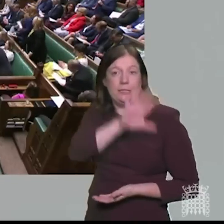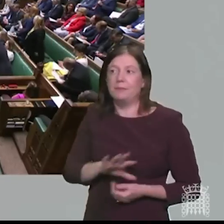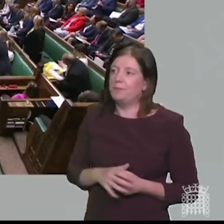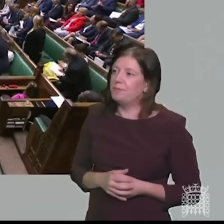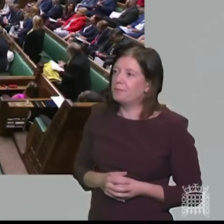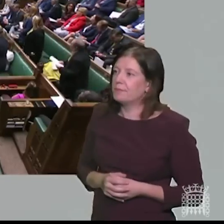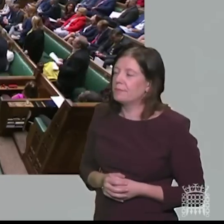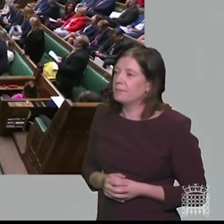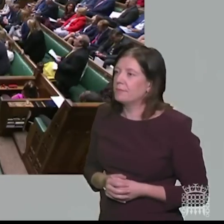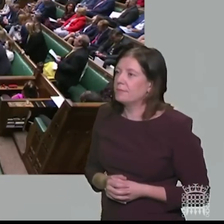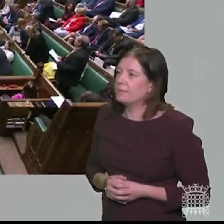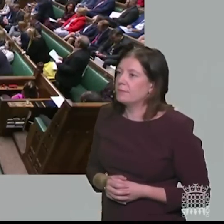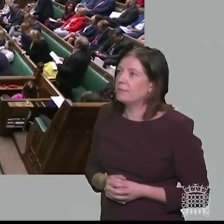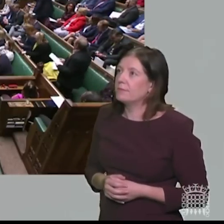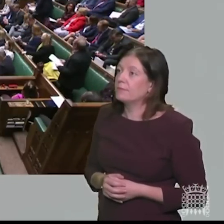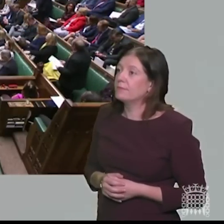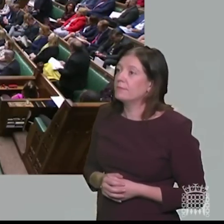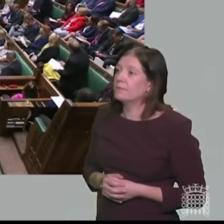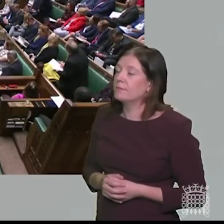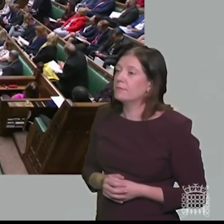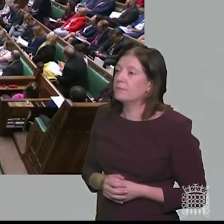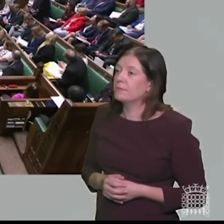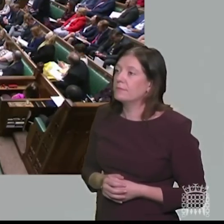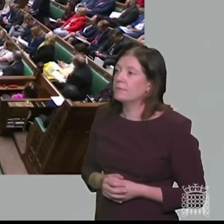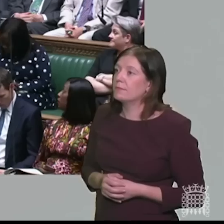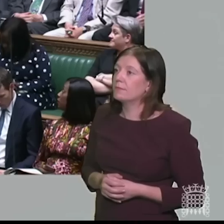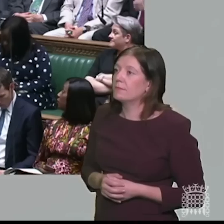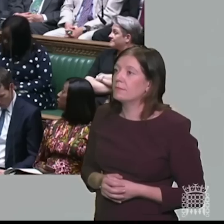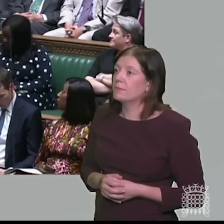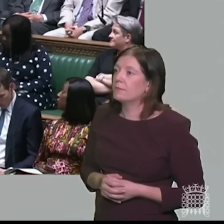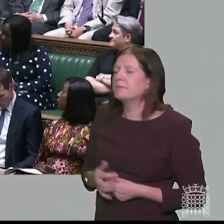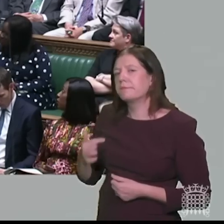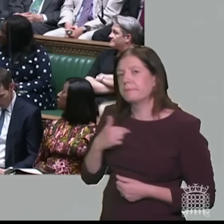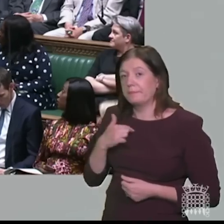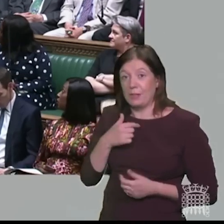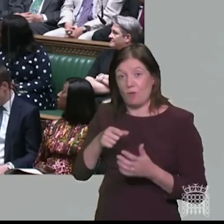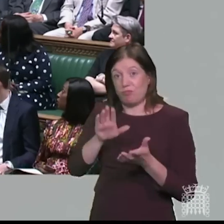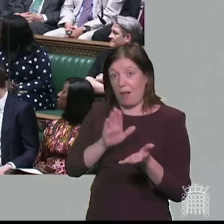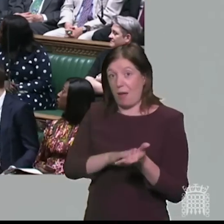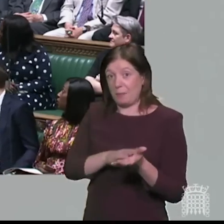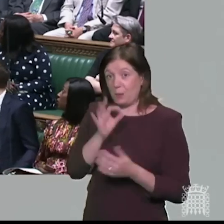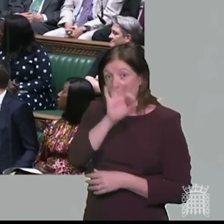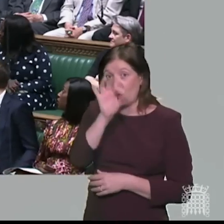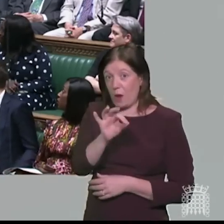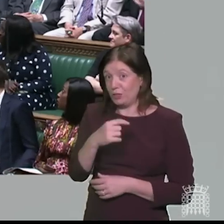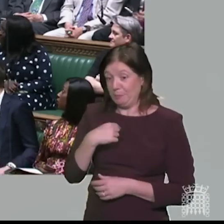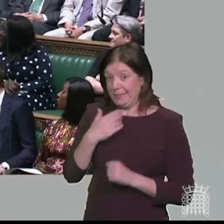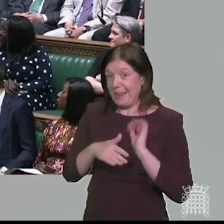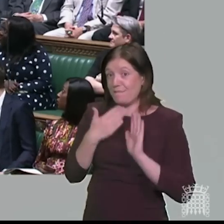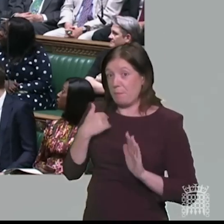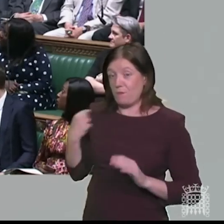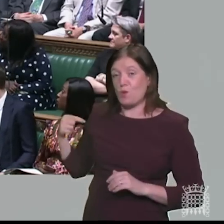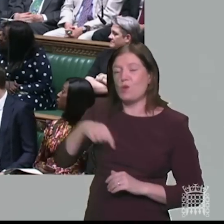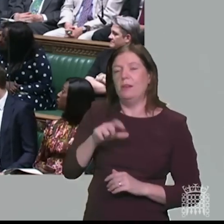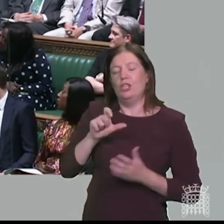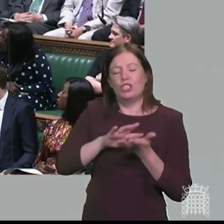Dixon. Thank you, Mr. Speaker. This is the first opportunity that I've had to put a question to the Prime Minister for the residents of the City of